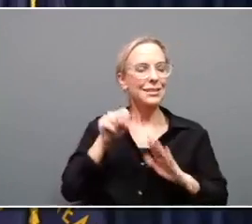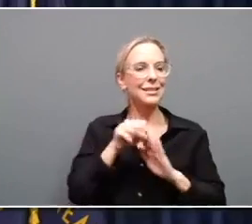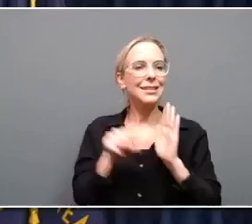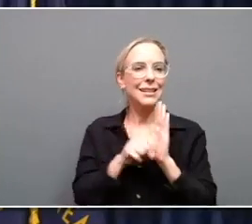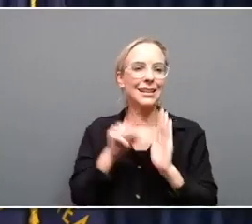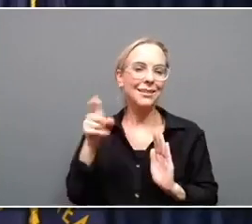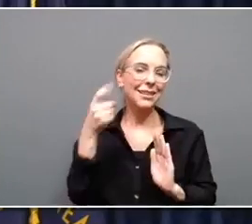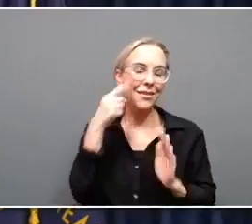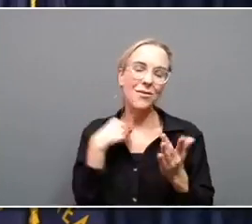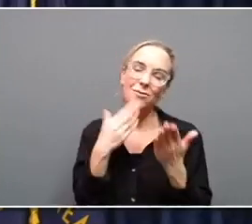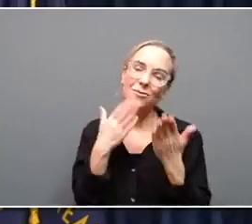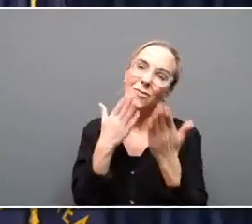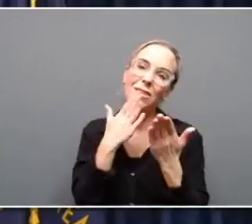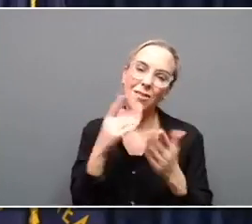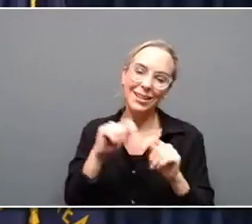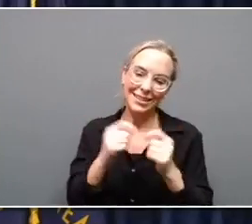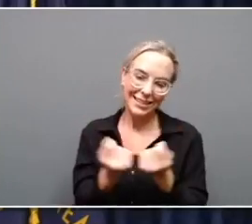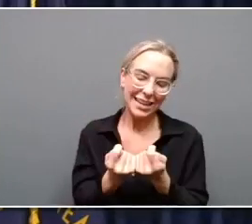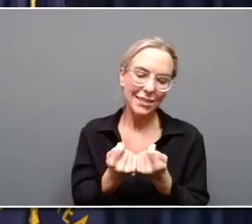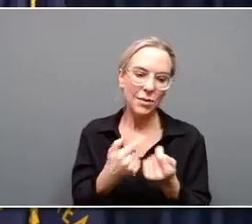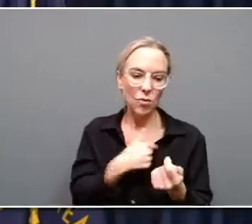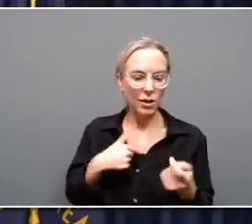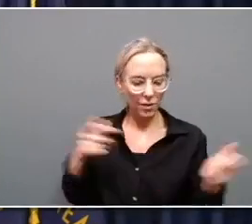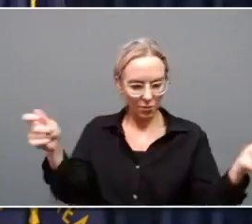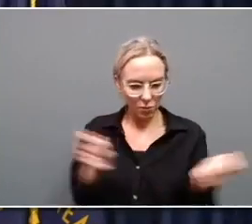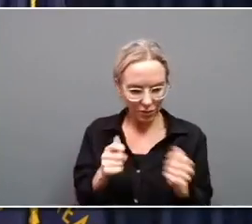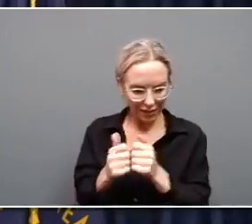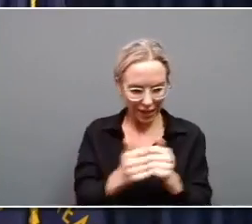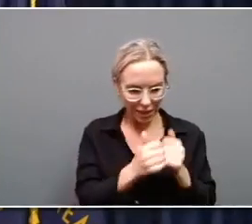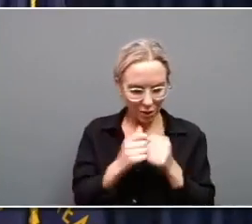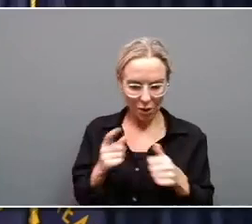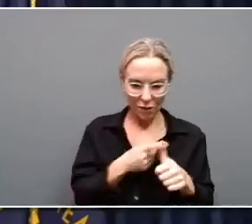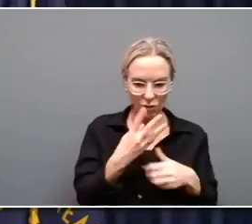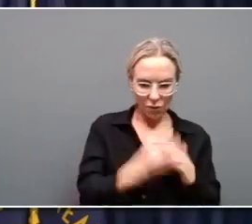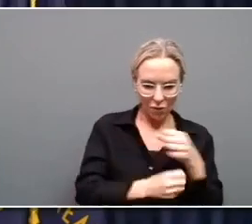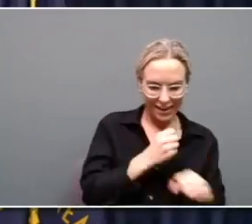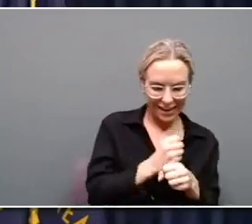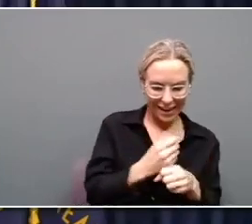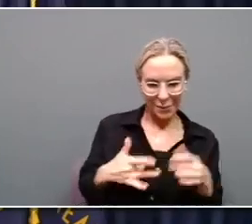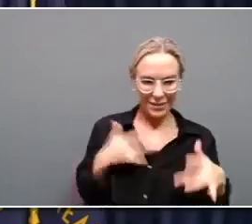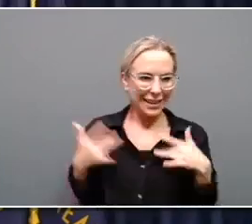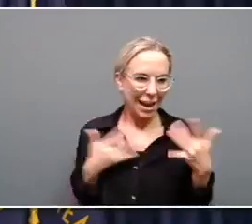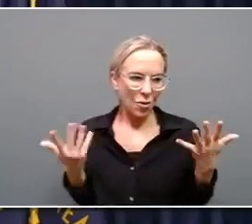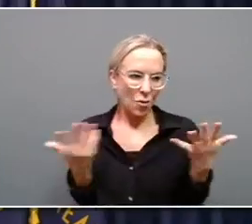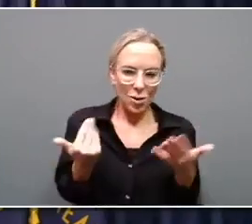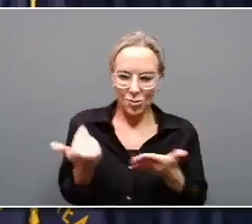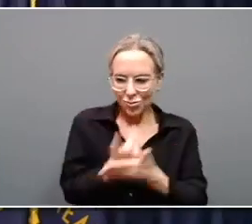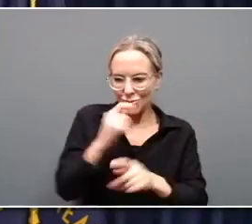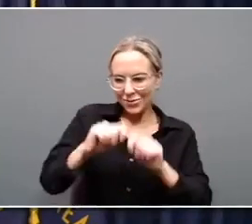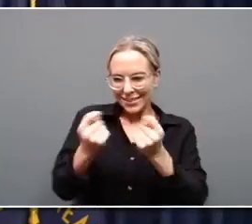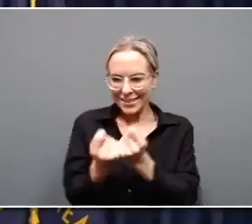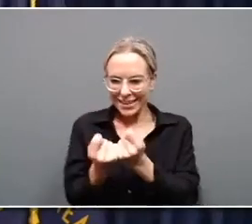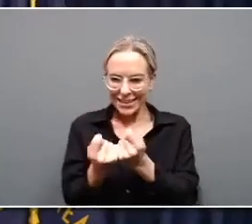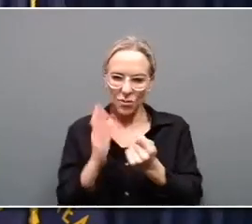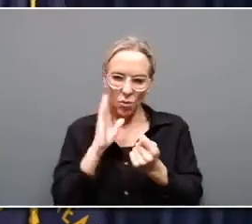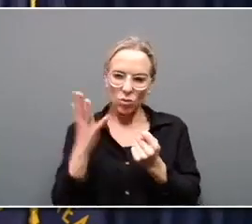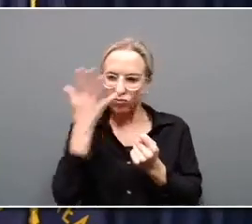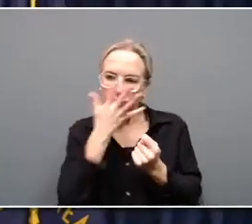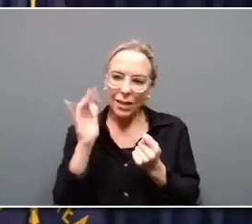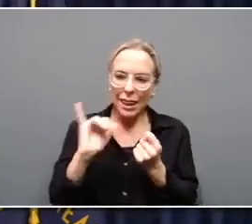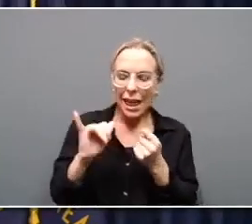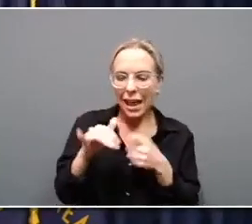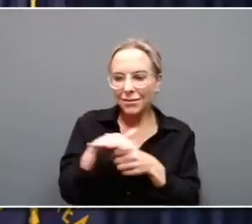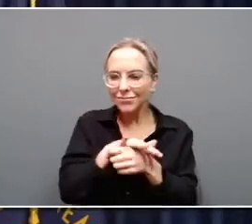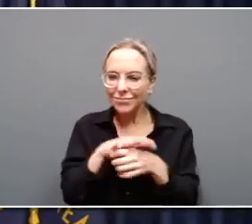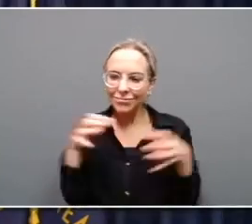grateful for the team we were able to put together these first 4 years, and I'm excited about what our team will look like moving forward. So if you want to help